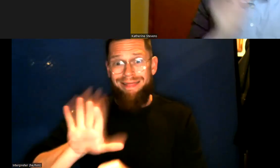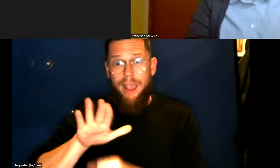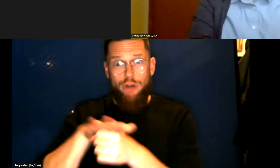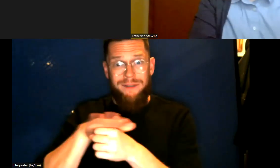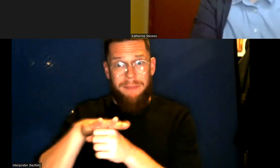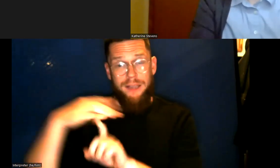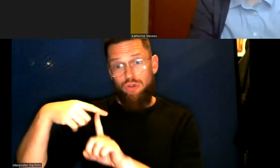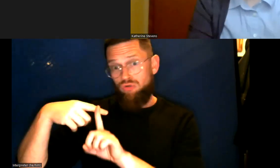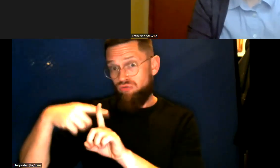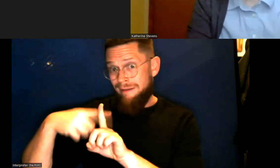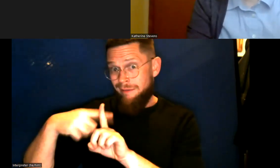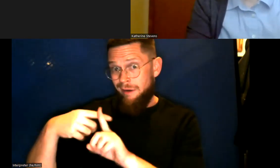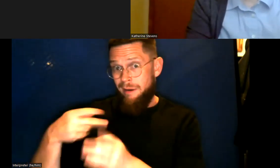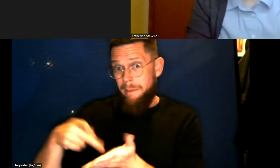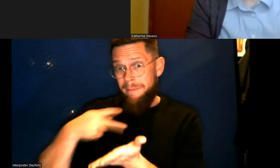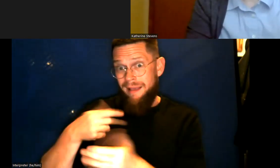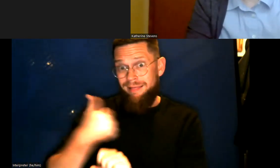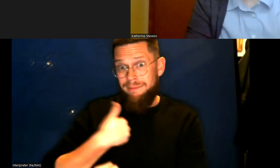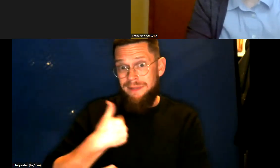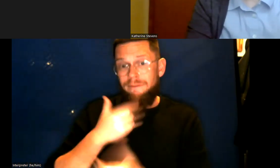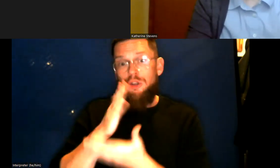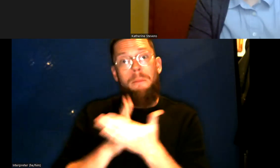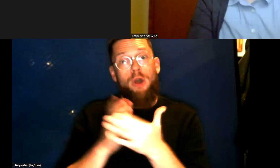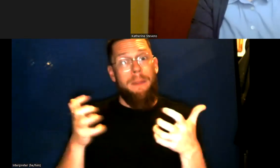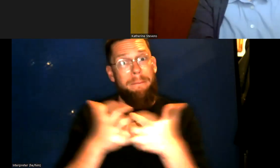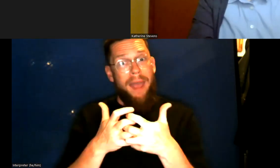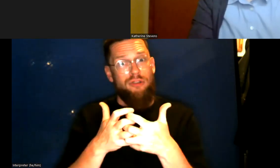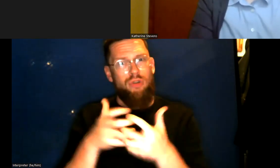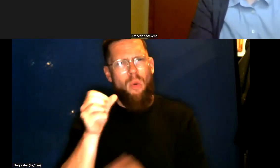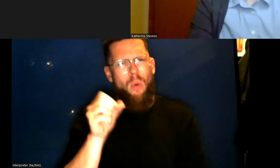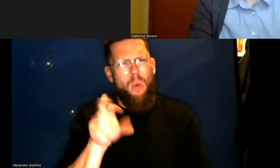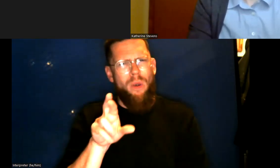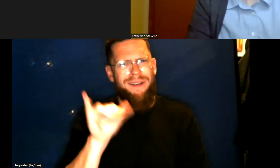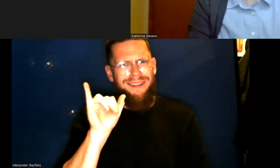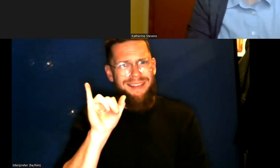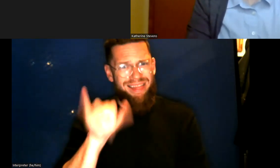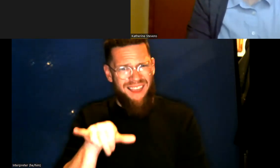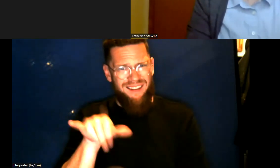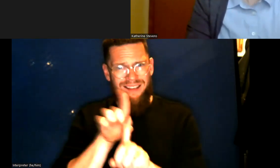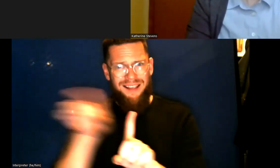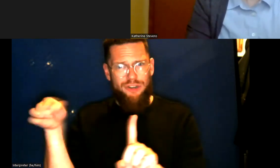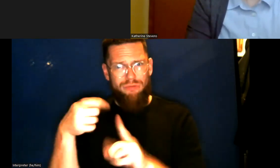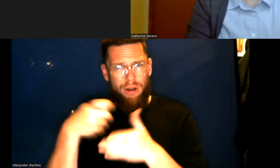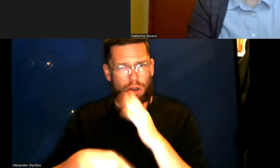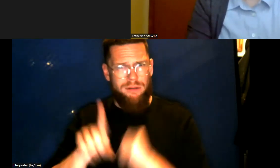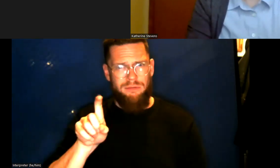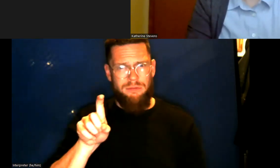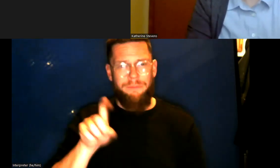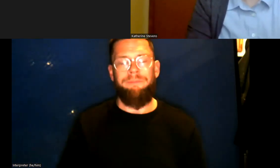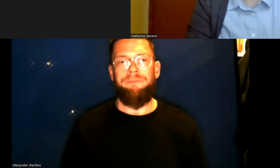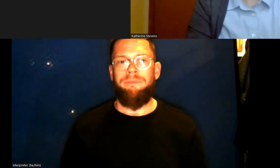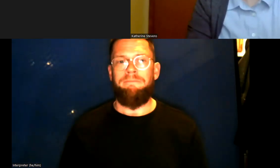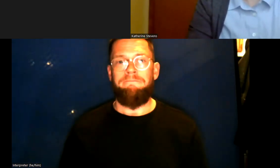an exhibit as part of the match, or if that would be considered an indirect cost. That is something